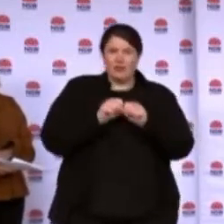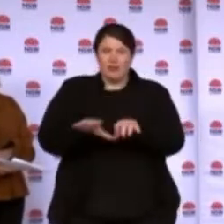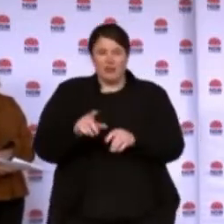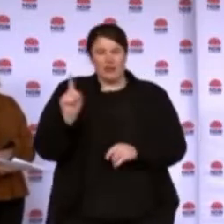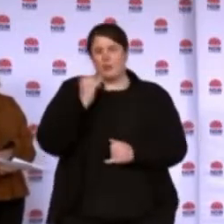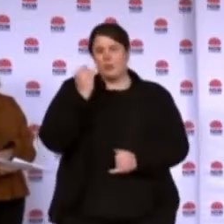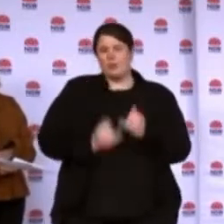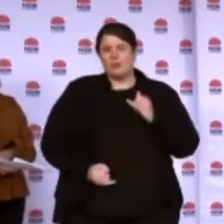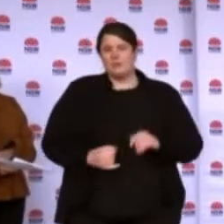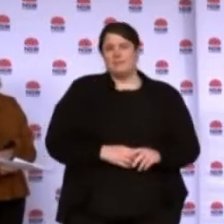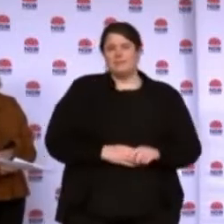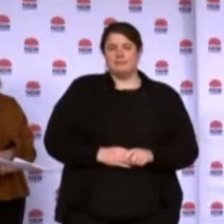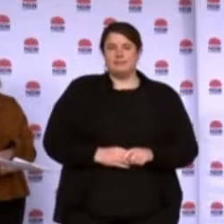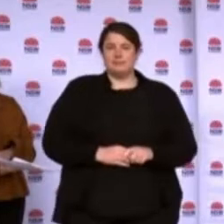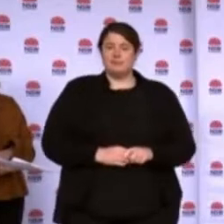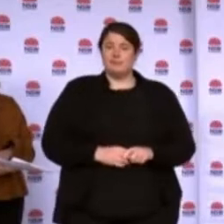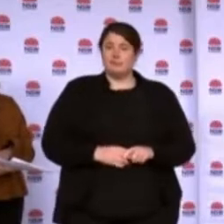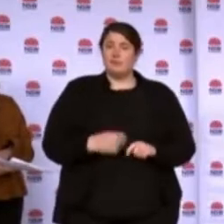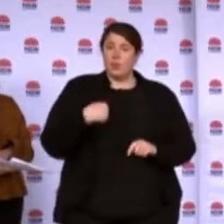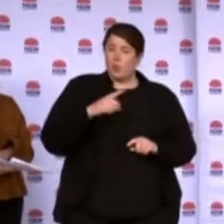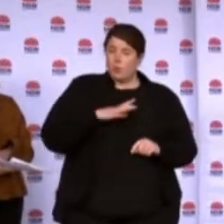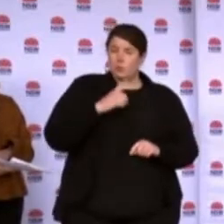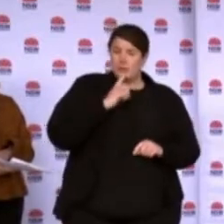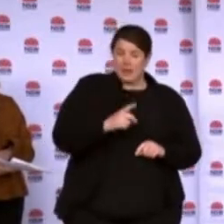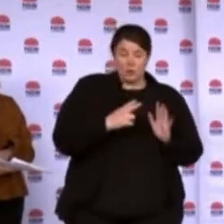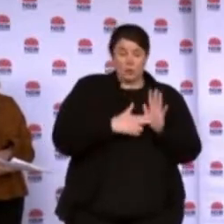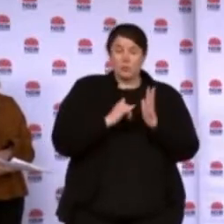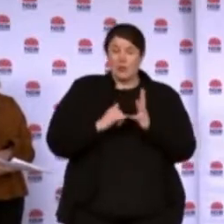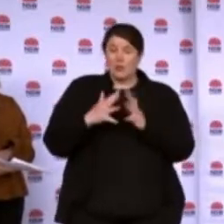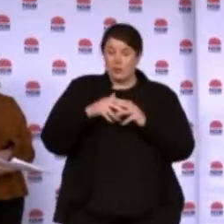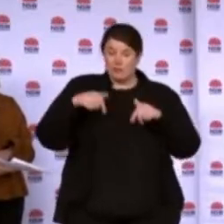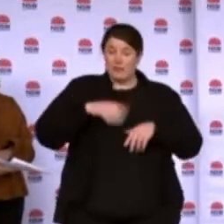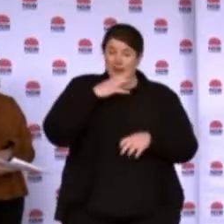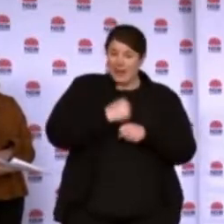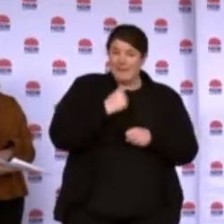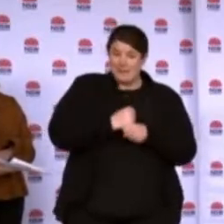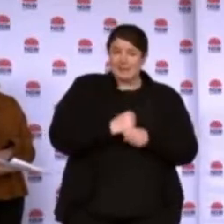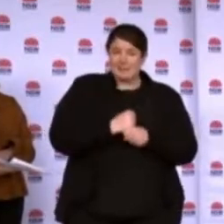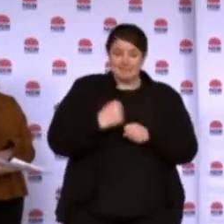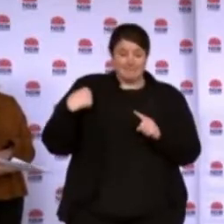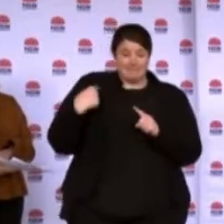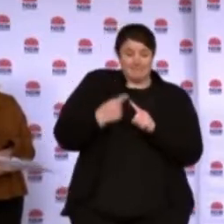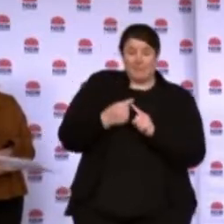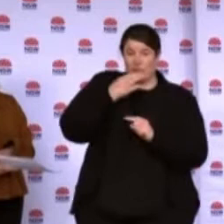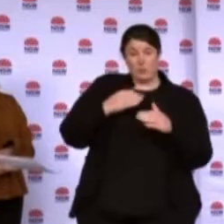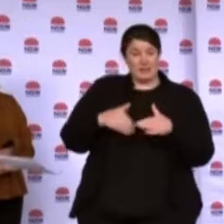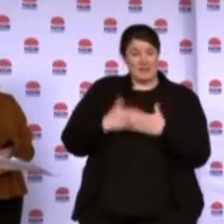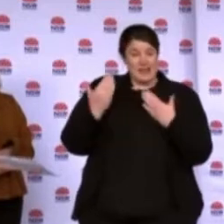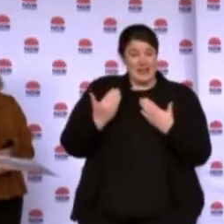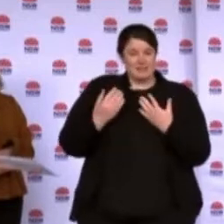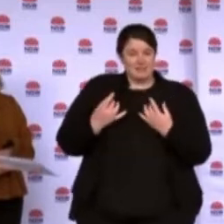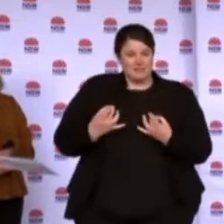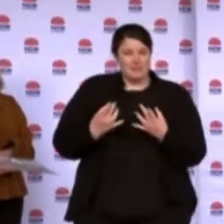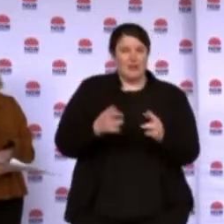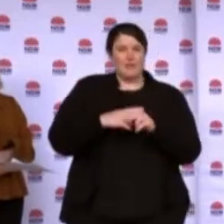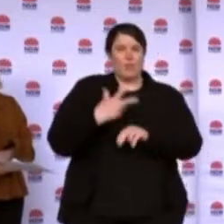have that happen to them. I also wanted to stress the New South Wales Government has done some great work in the last few days in relation to the